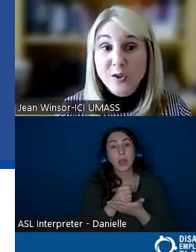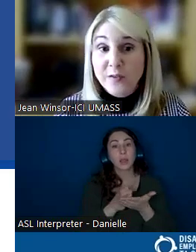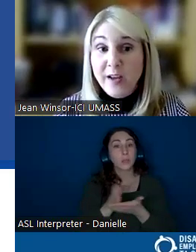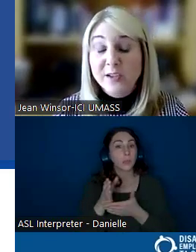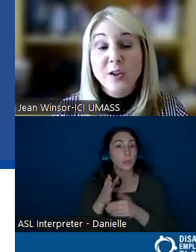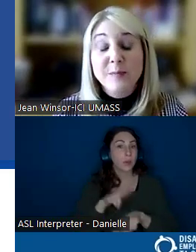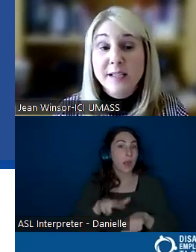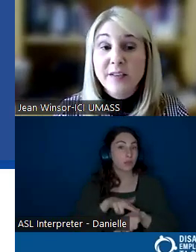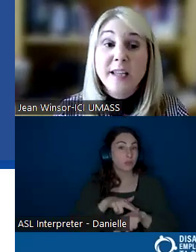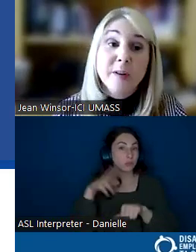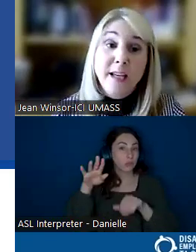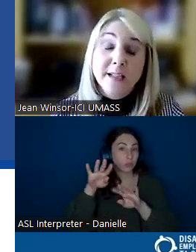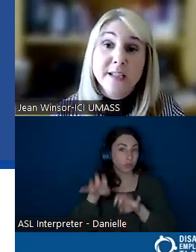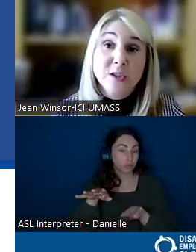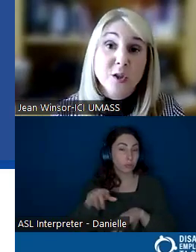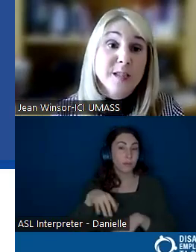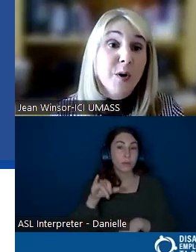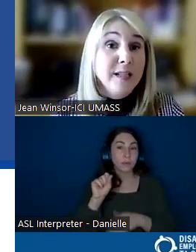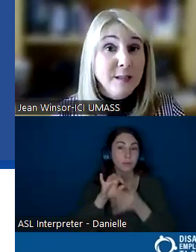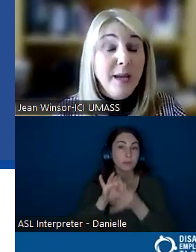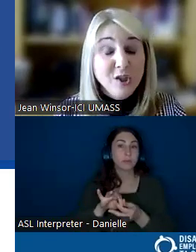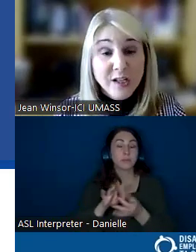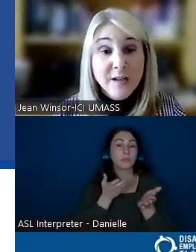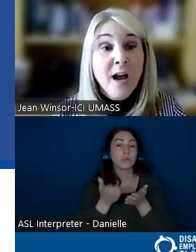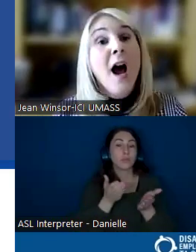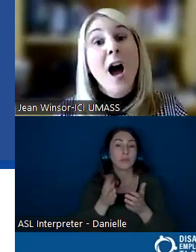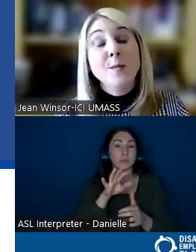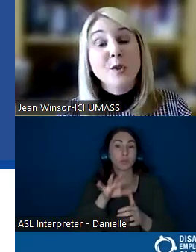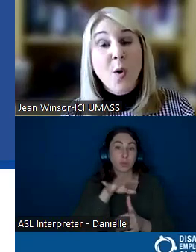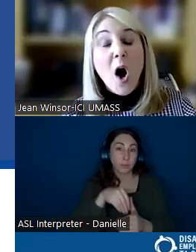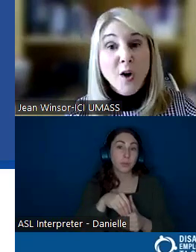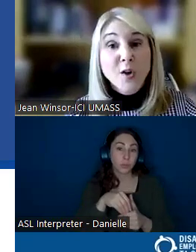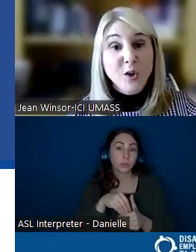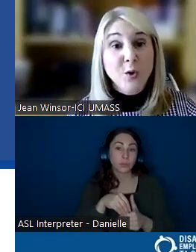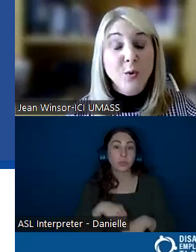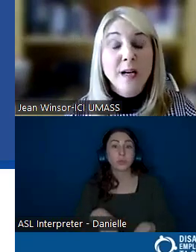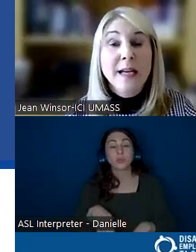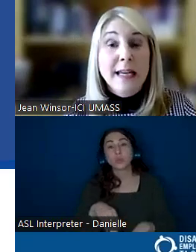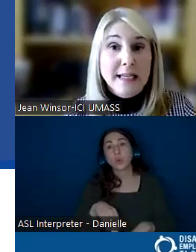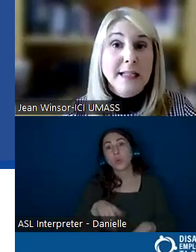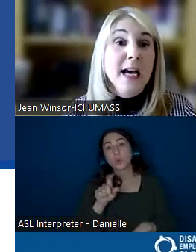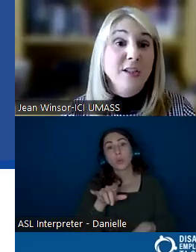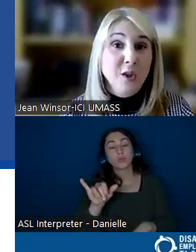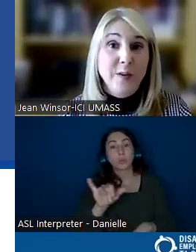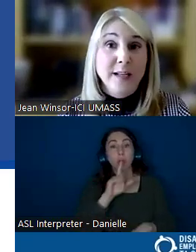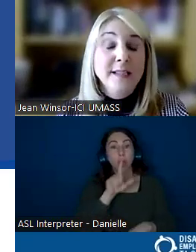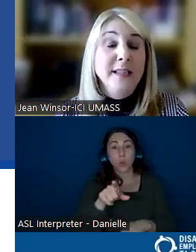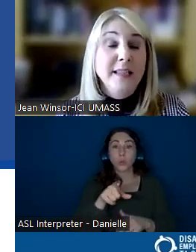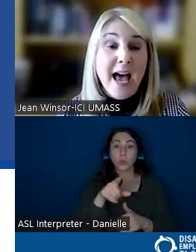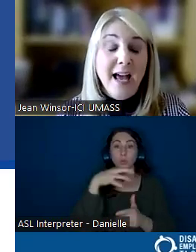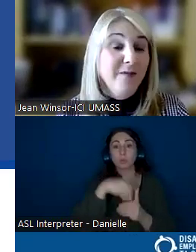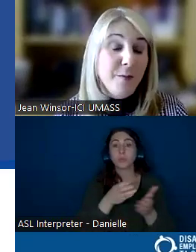national surveys are specifically related to service participation. So are you in a